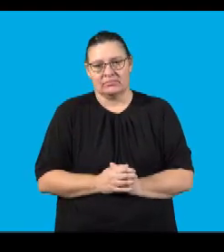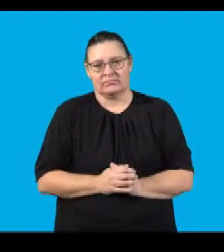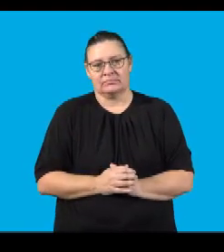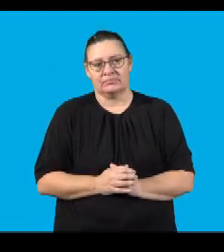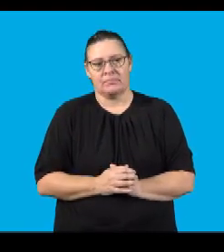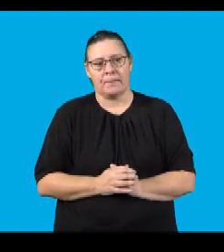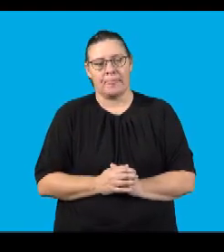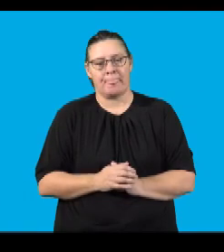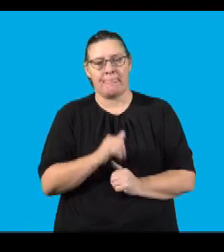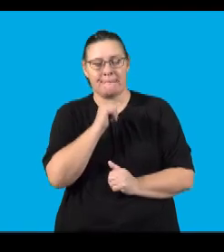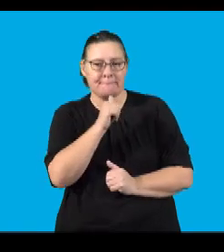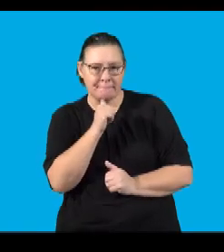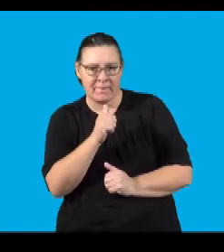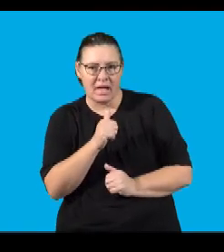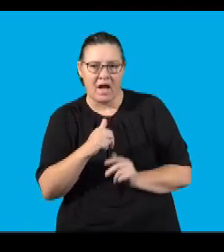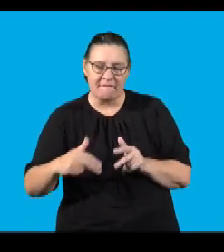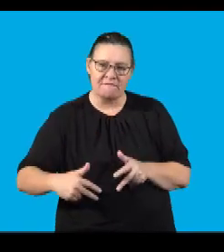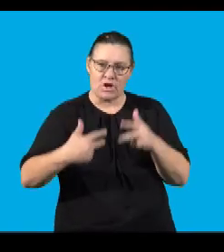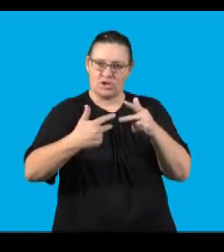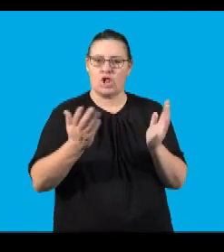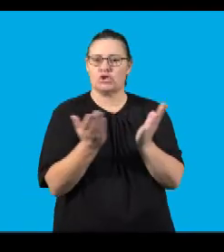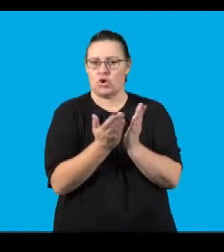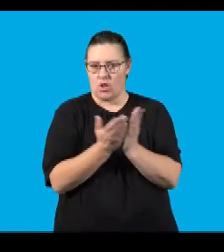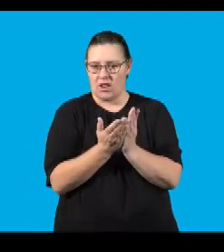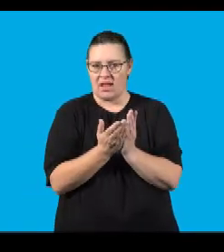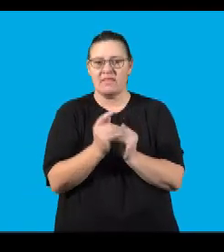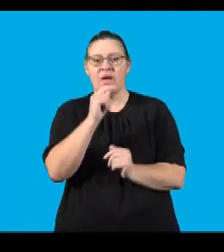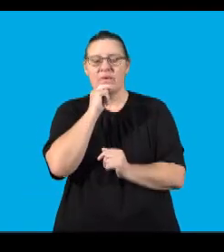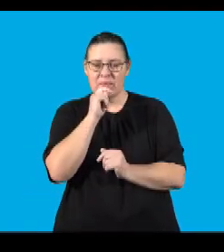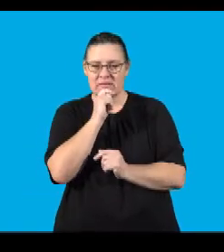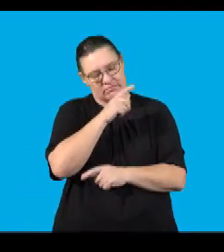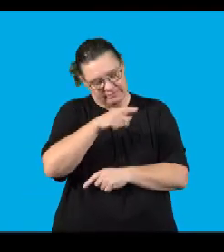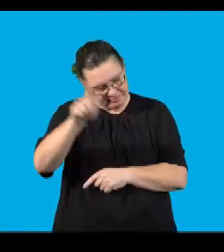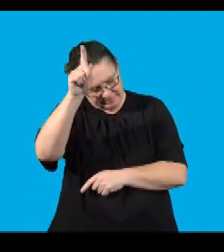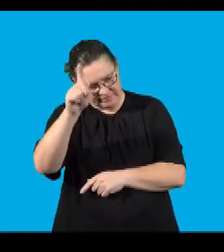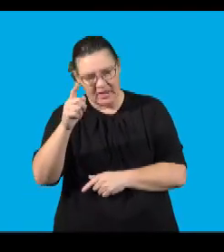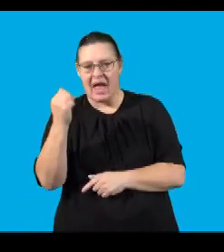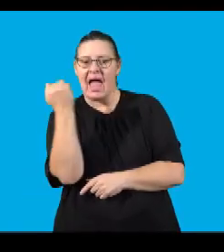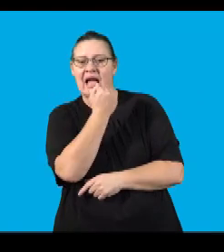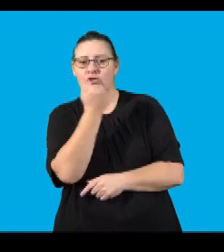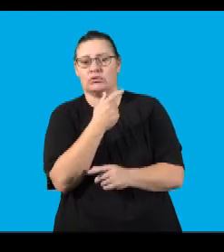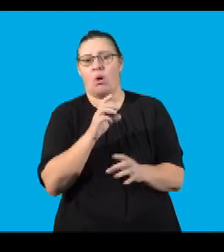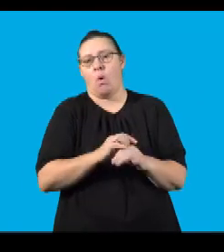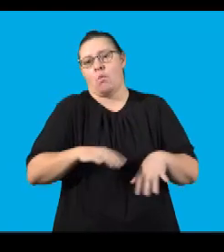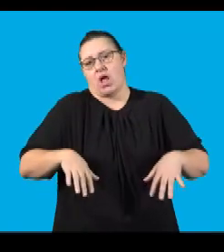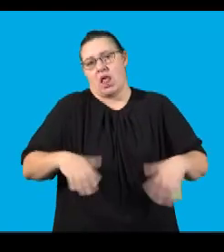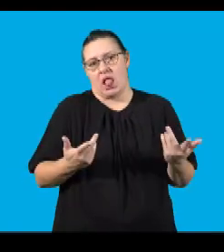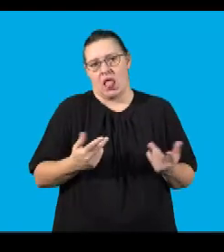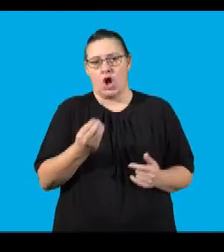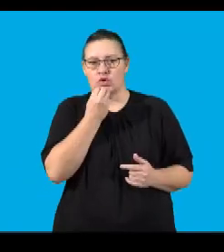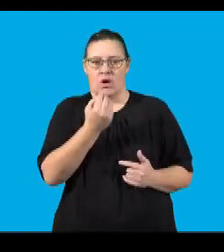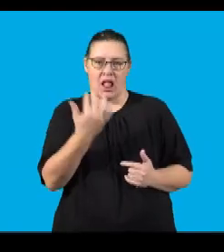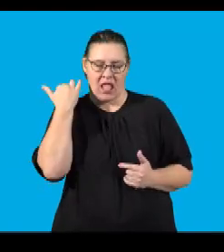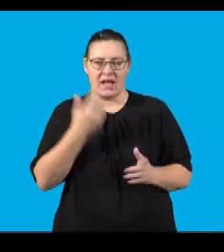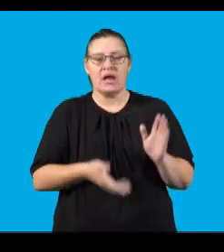So even though this is a virtual school, she uses a typical excuse for not doing her homework, and she goes